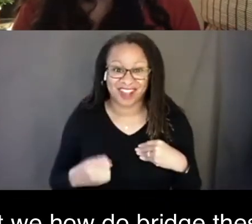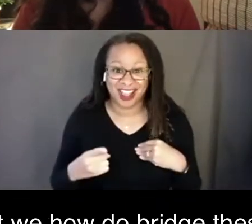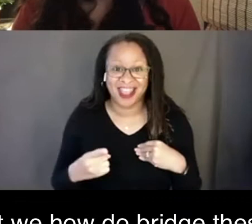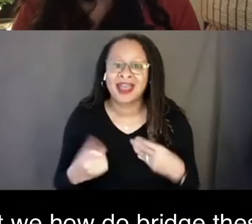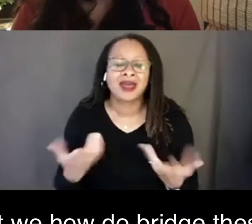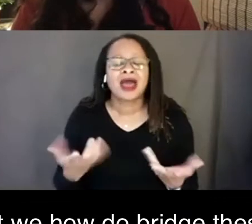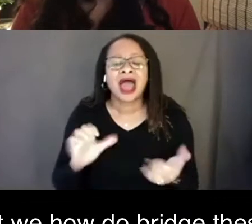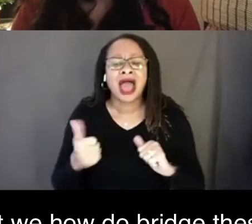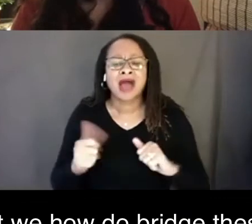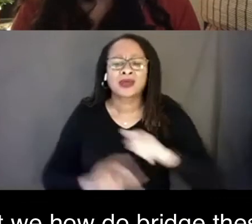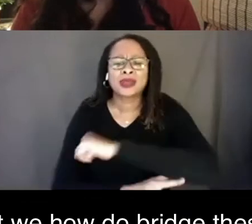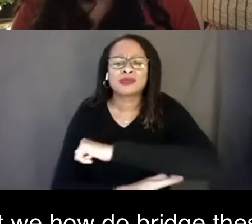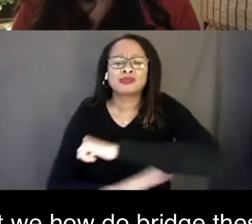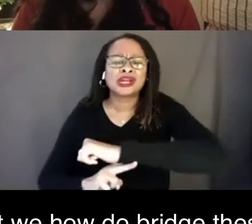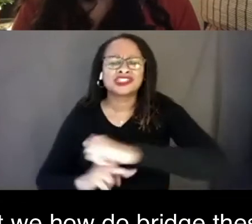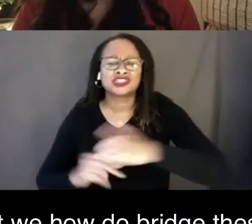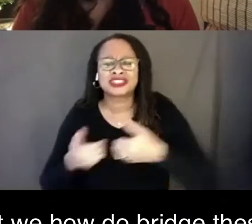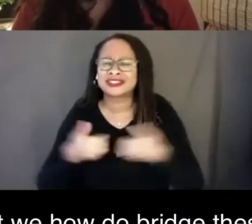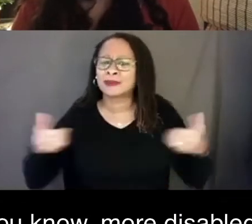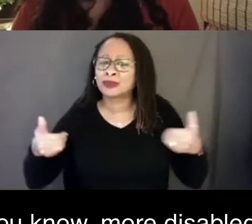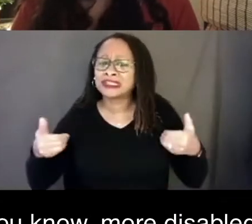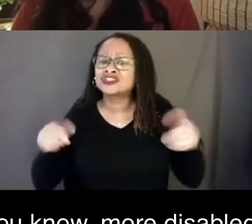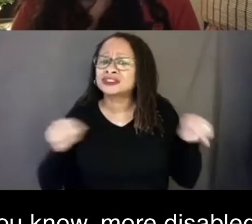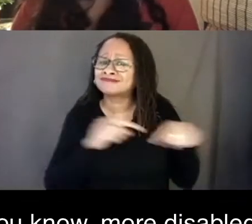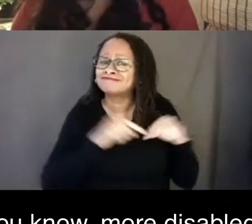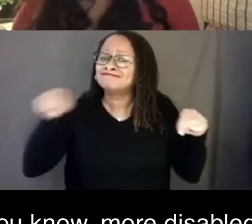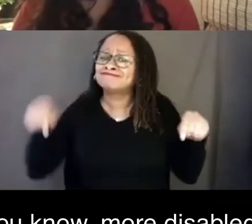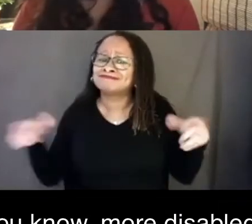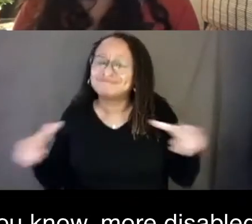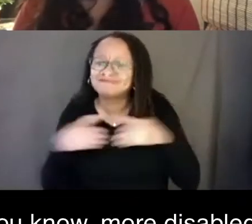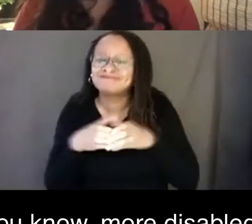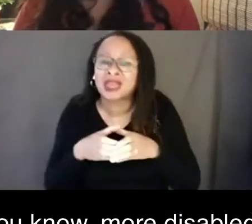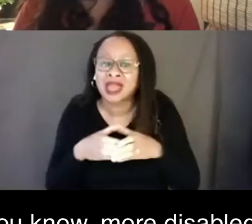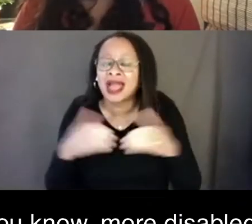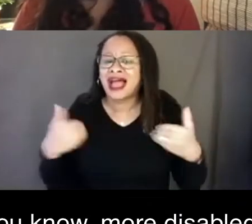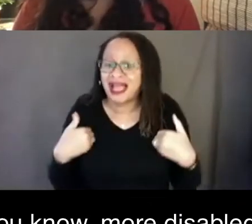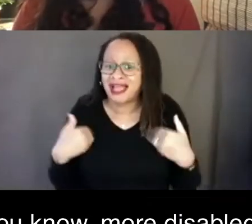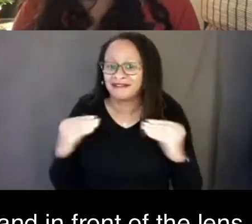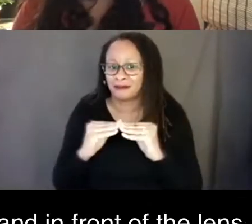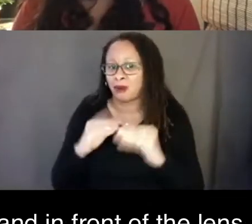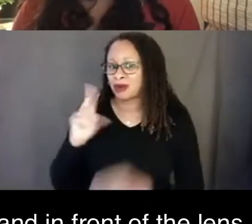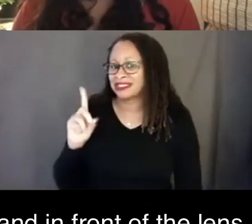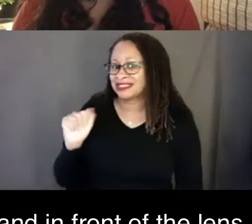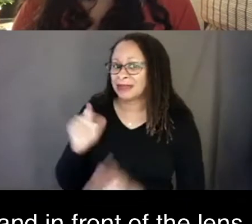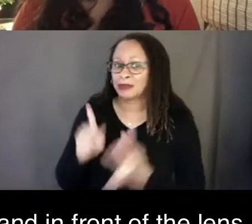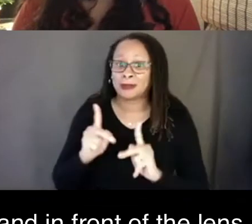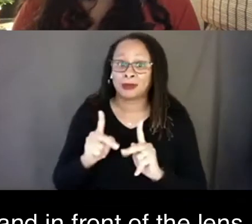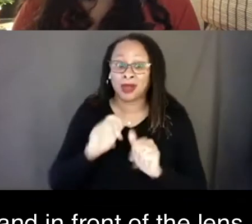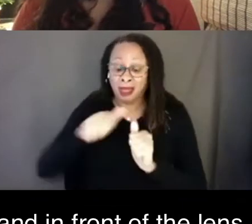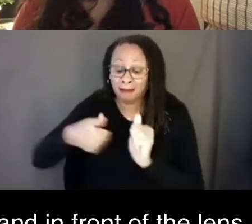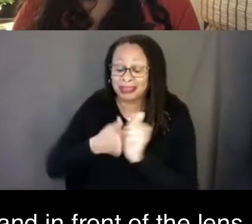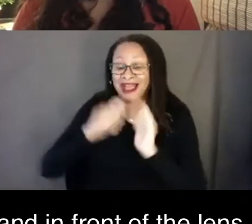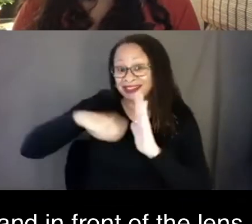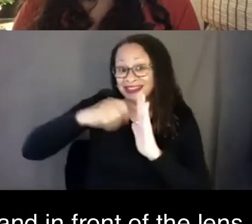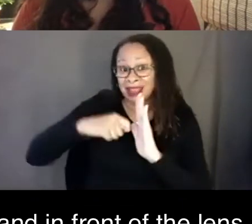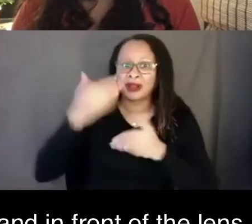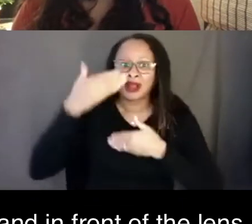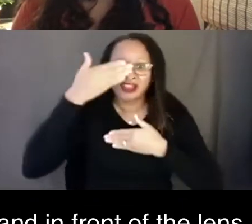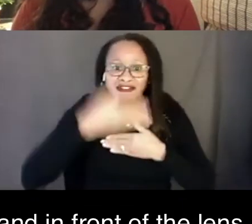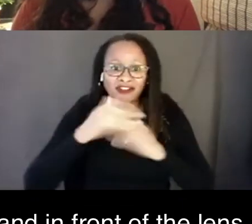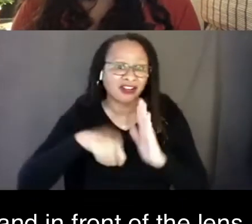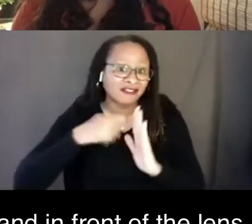bridge these gaps so that we can have, you know, more disabled people behind the camera and in front of the lens and everywhere